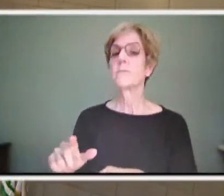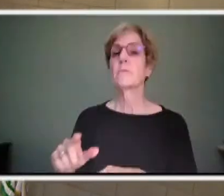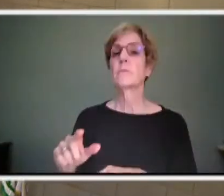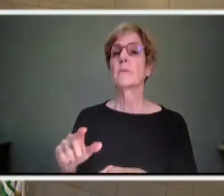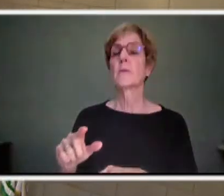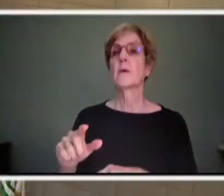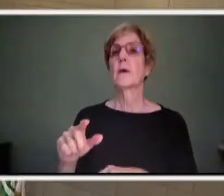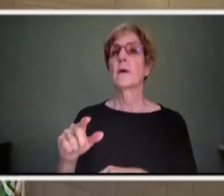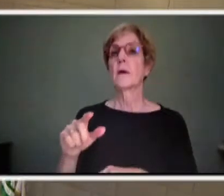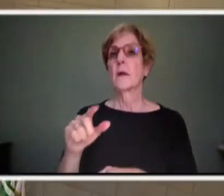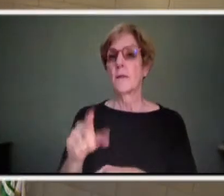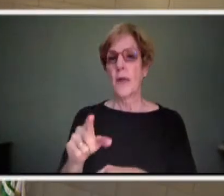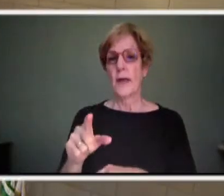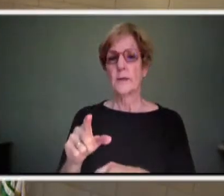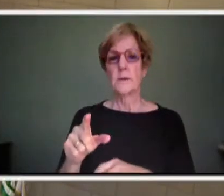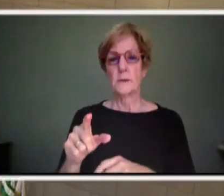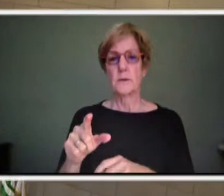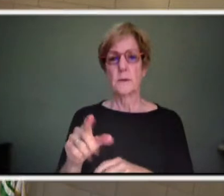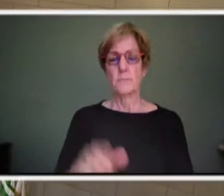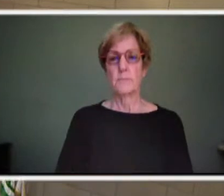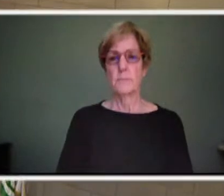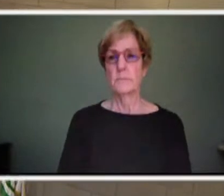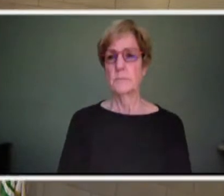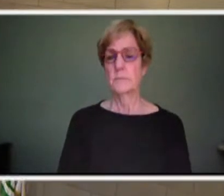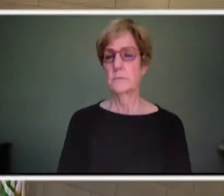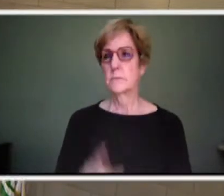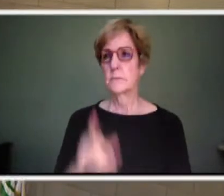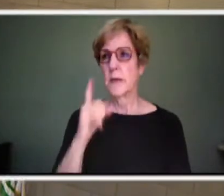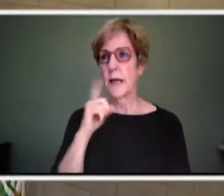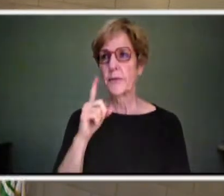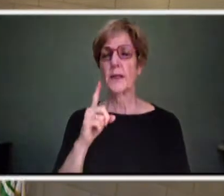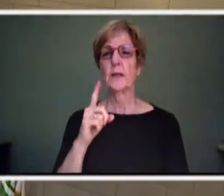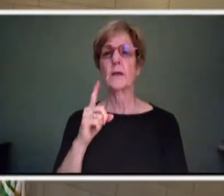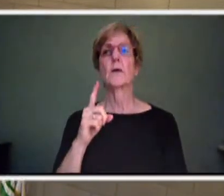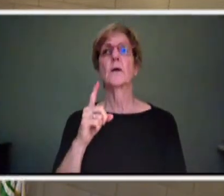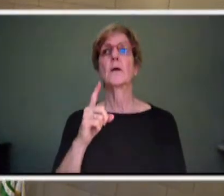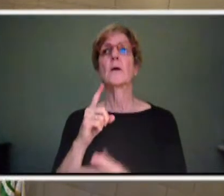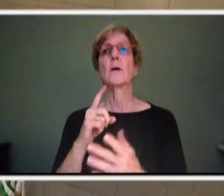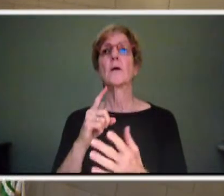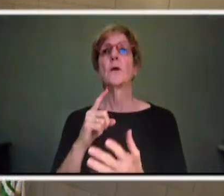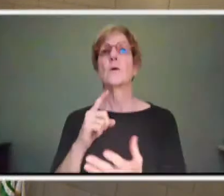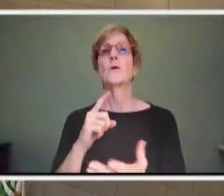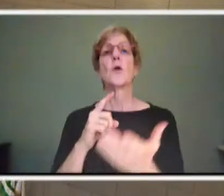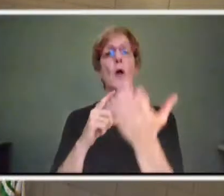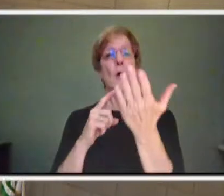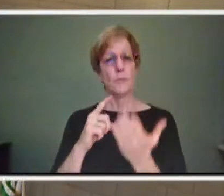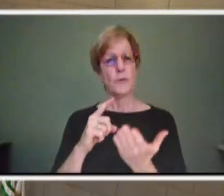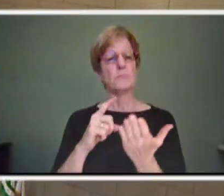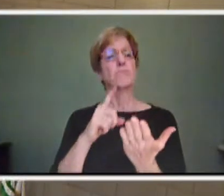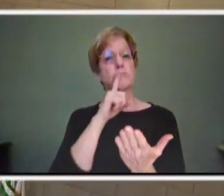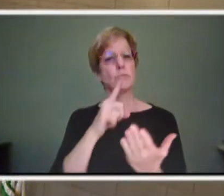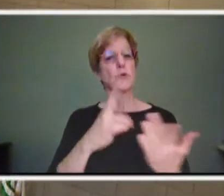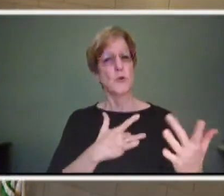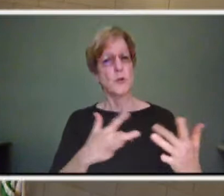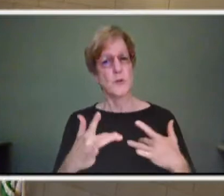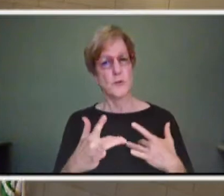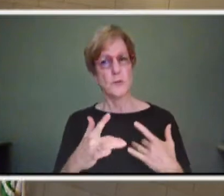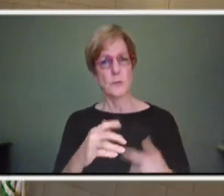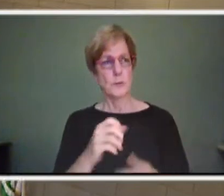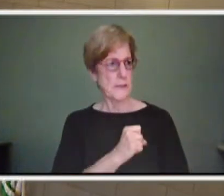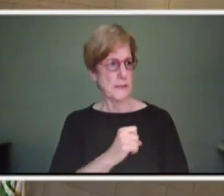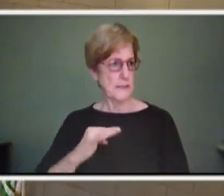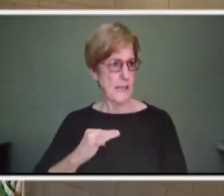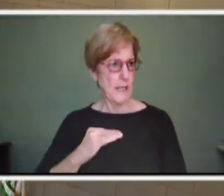of that district weighs in and brings to us what I call legitimate concerns, so do we have staff to